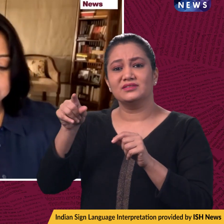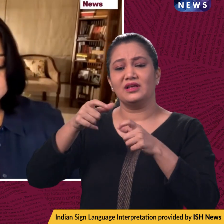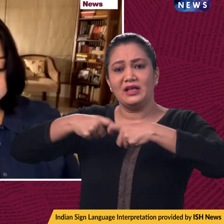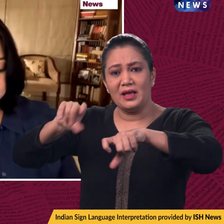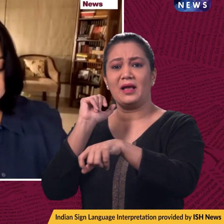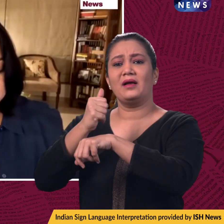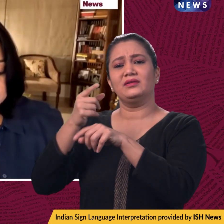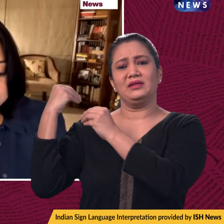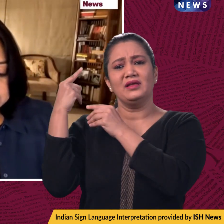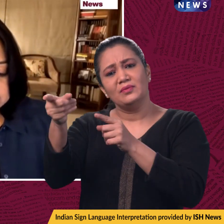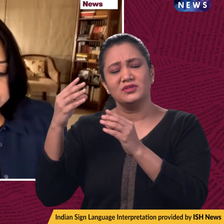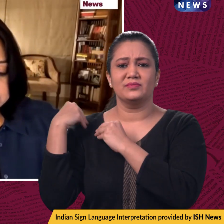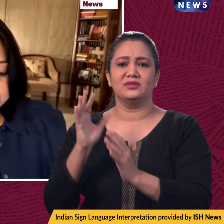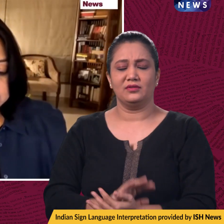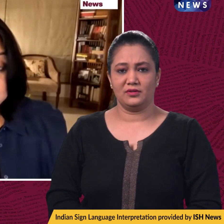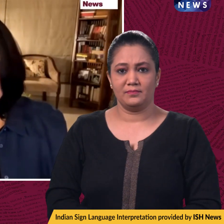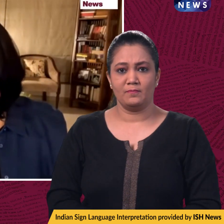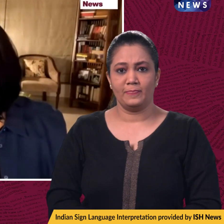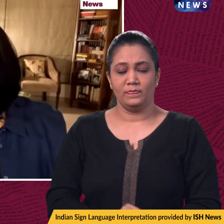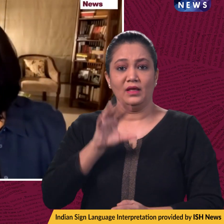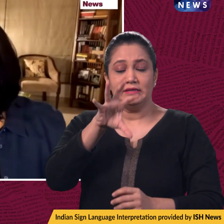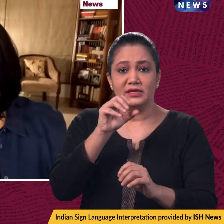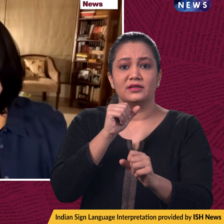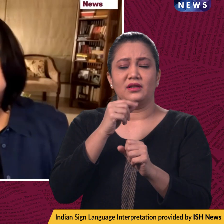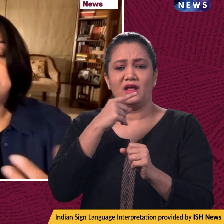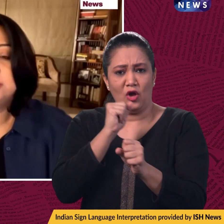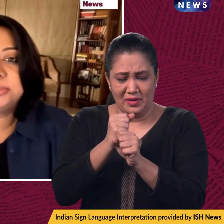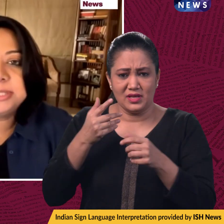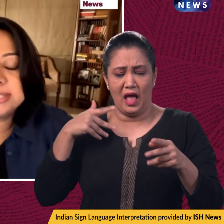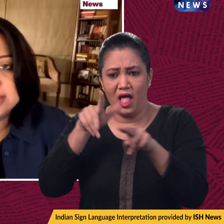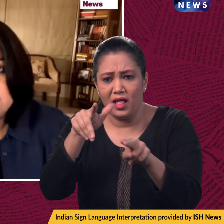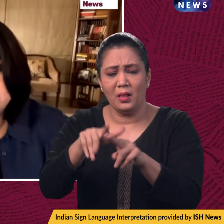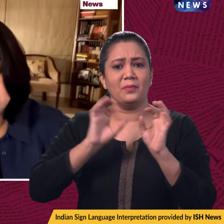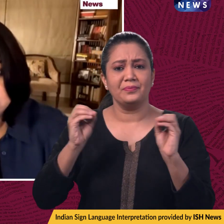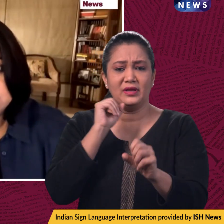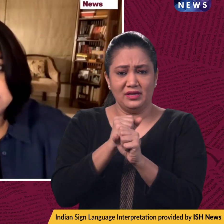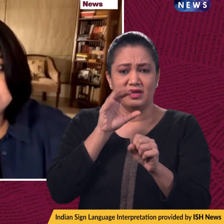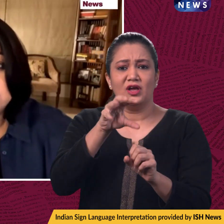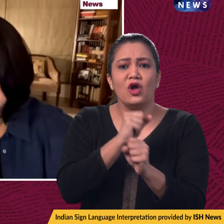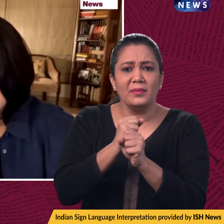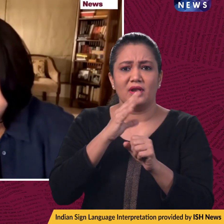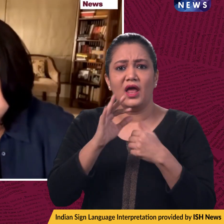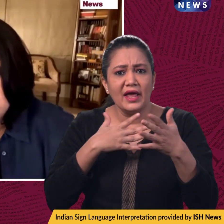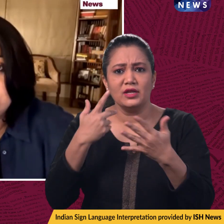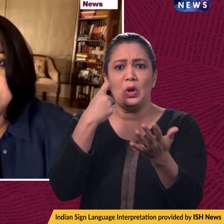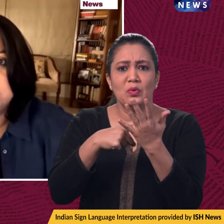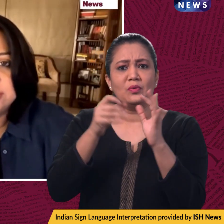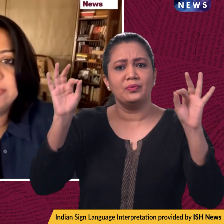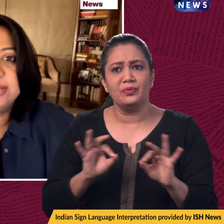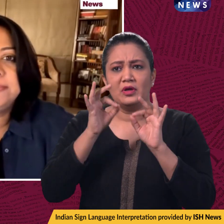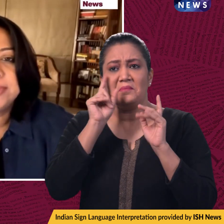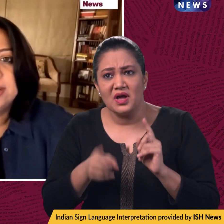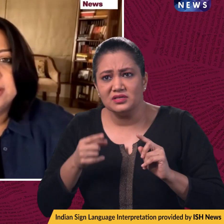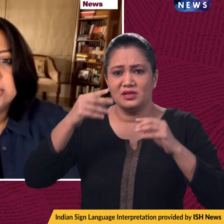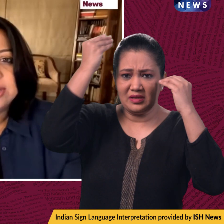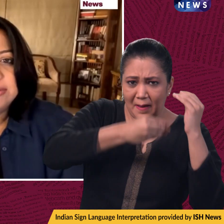to make these decisions. The state says it has not intervened in the matter, which means the state government says that it has not made any rules